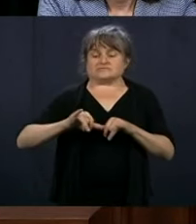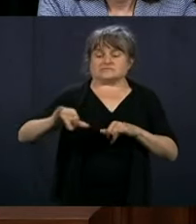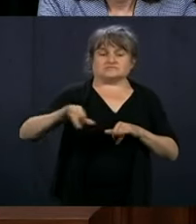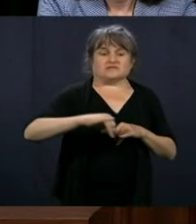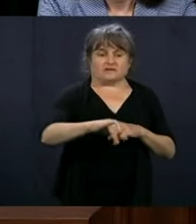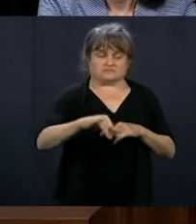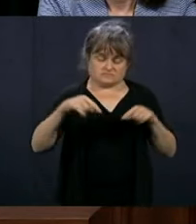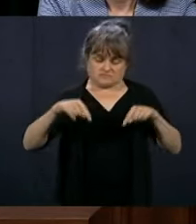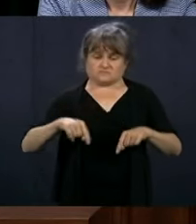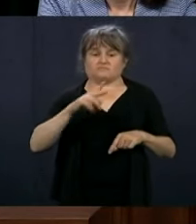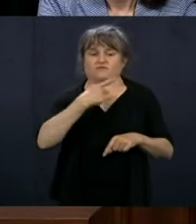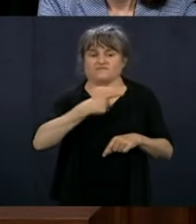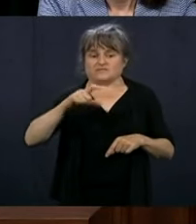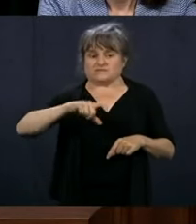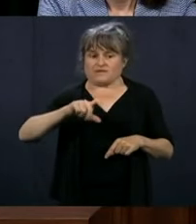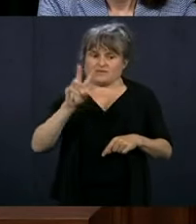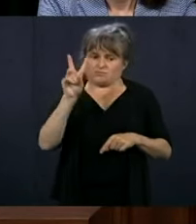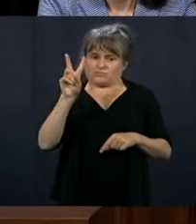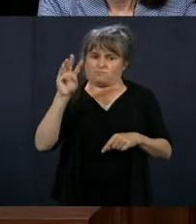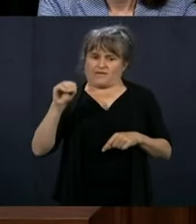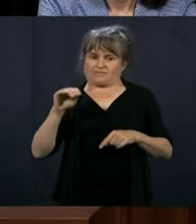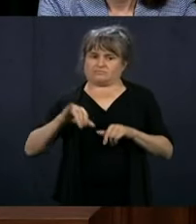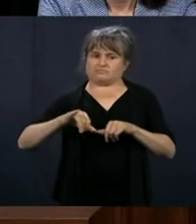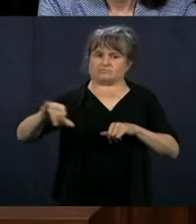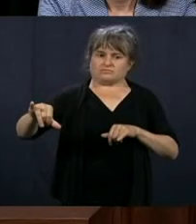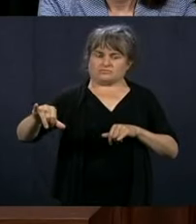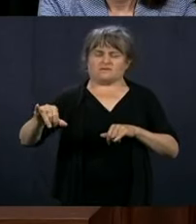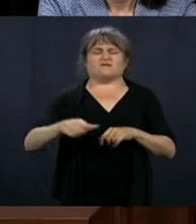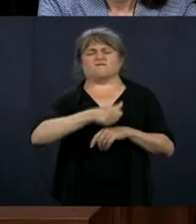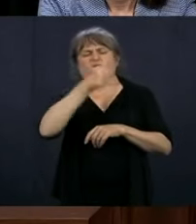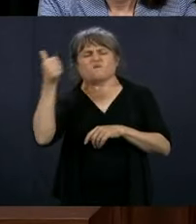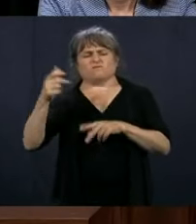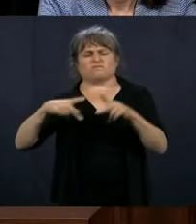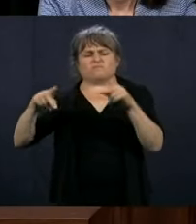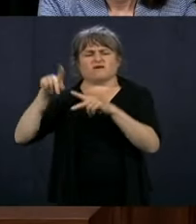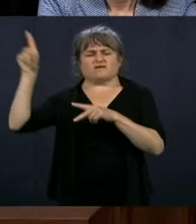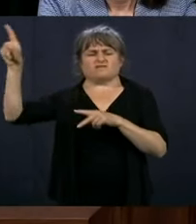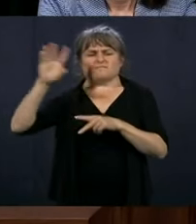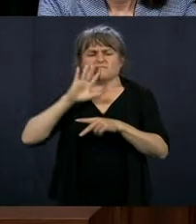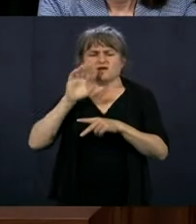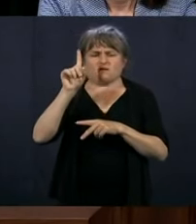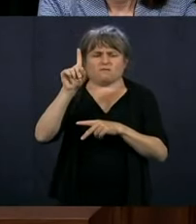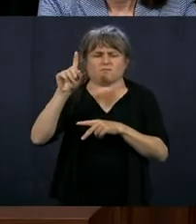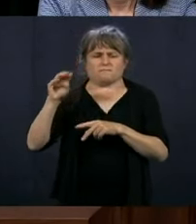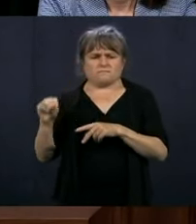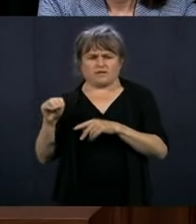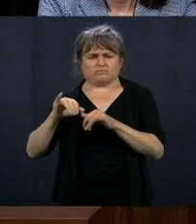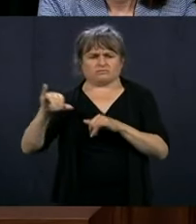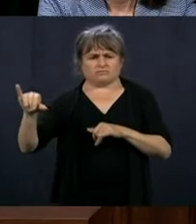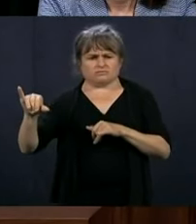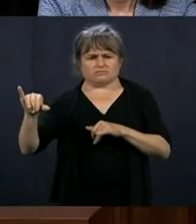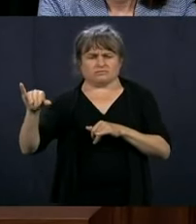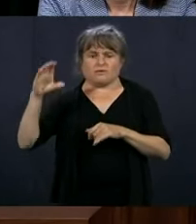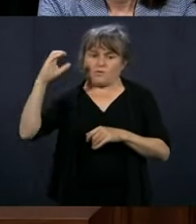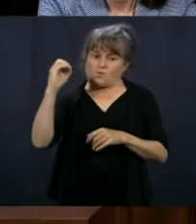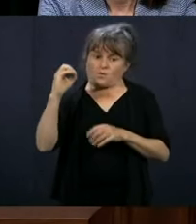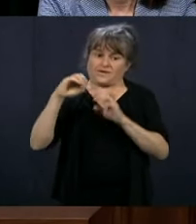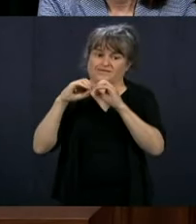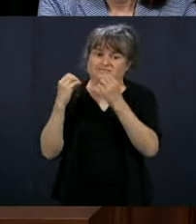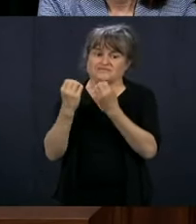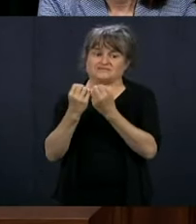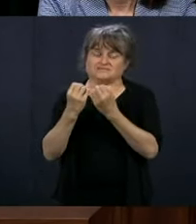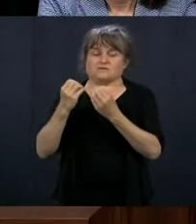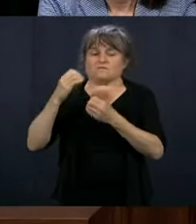Quebec. Elsewhere in the world, it's often 1 meter. The World Health Organization recommends 1